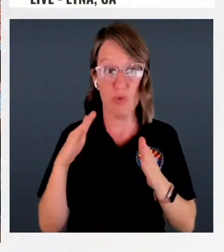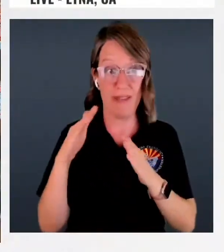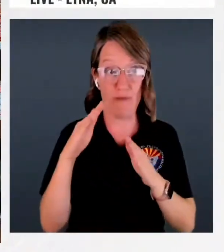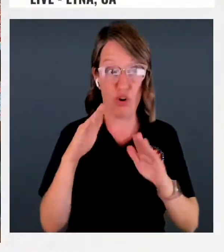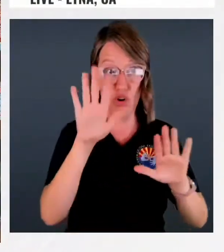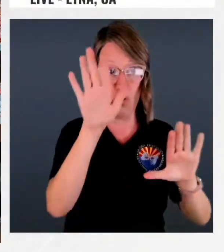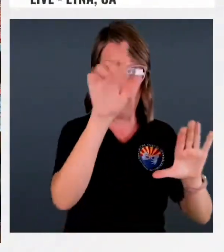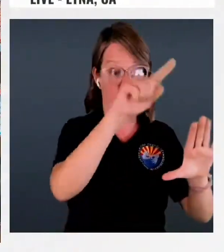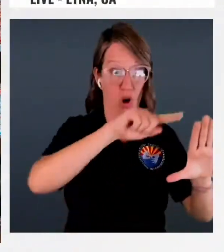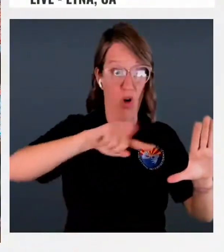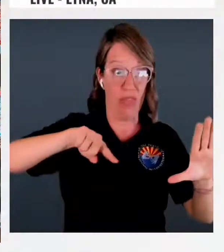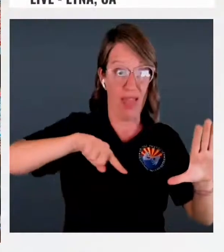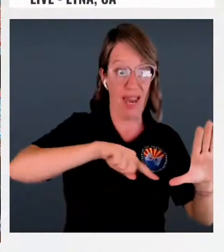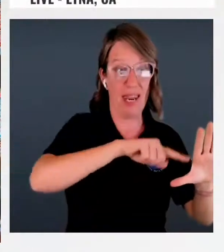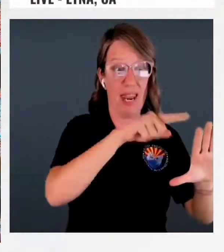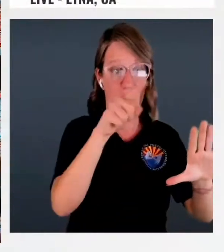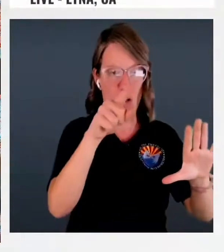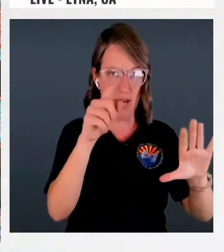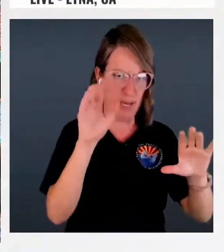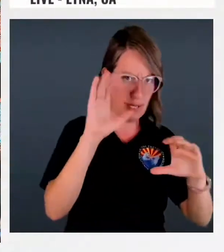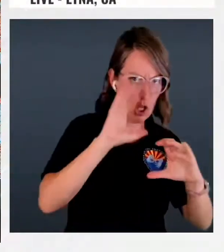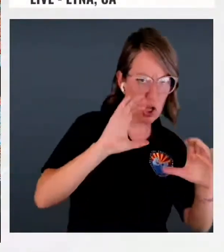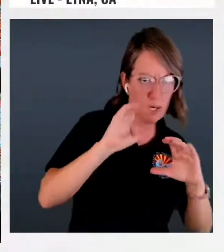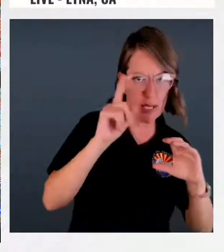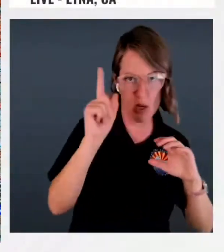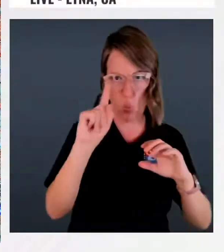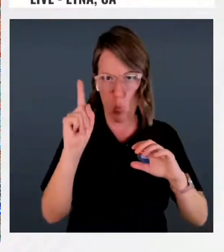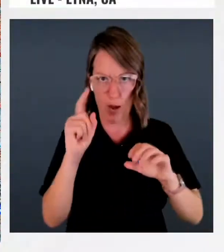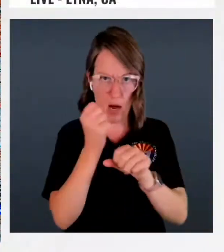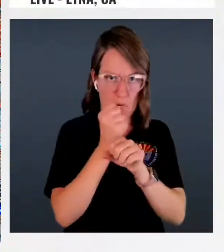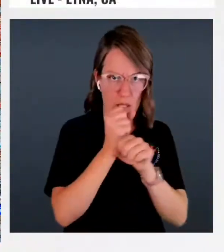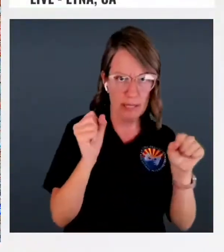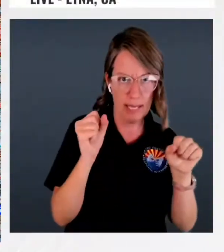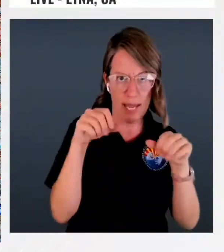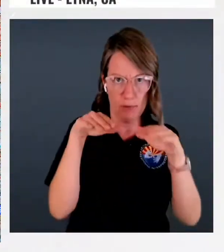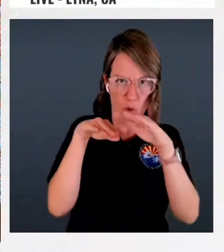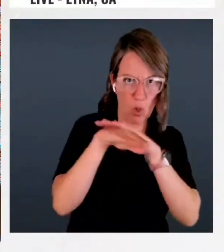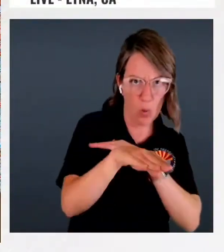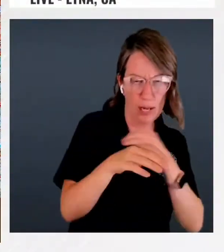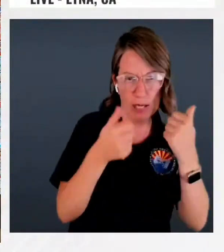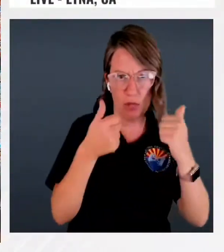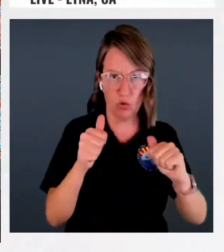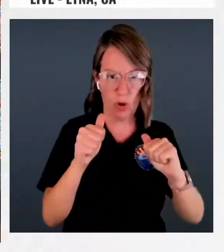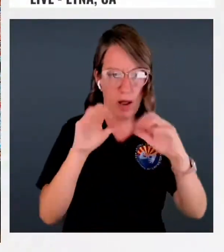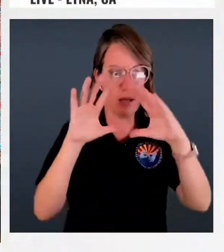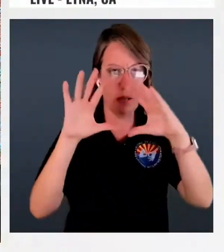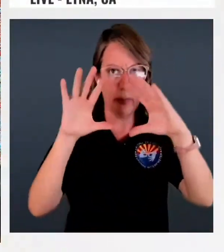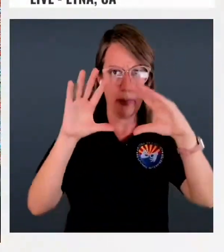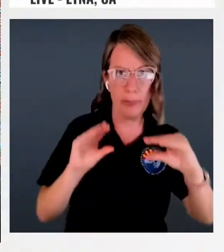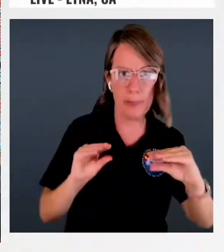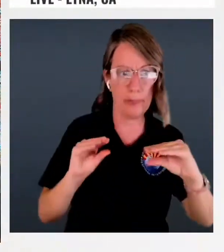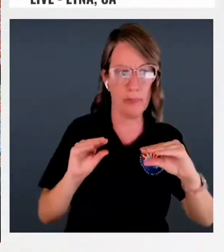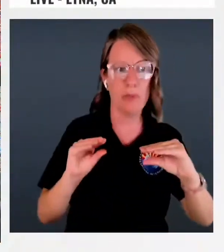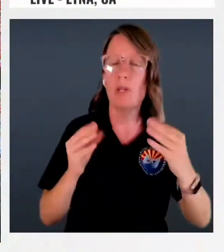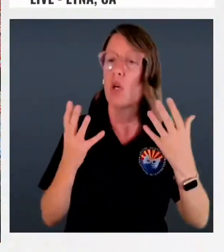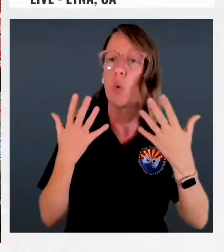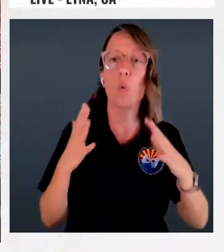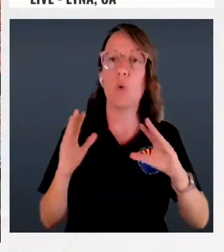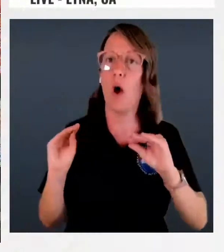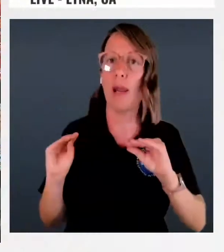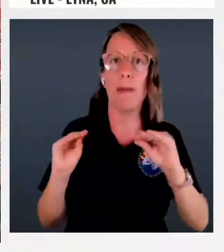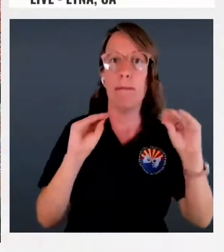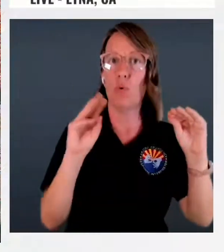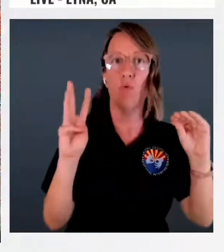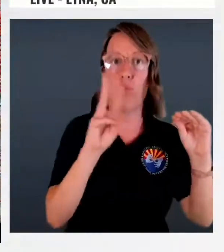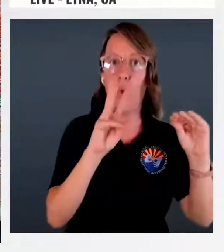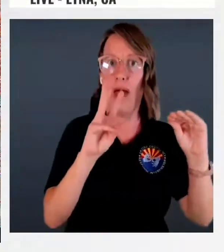and looking for opportunity and engaging in suppressing that fire to keep it from moving further to the west